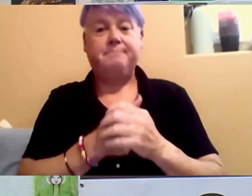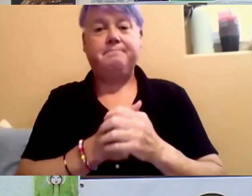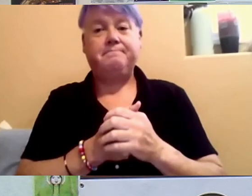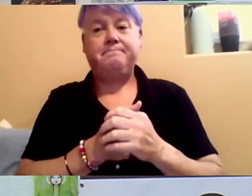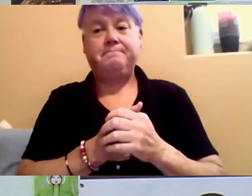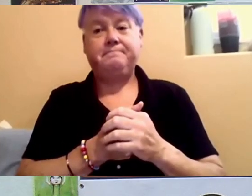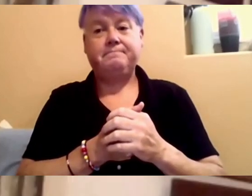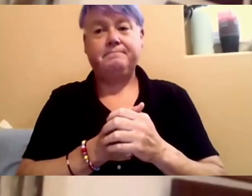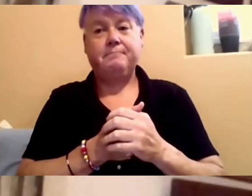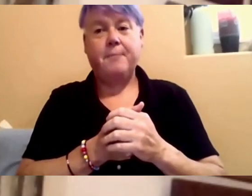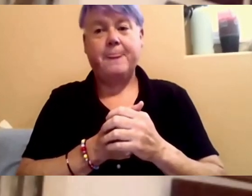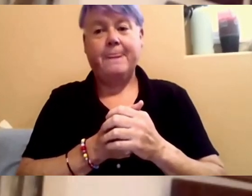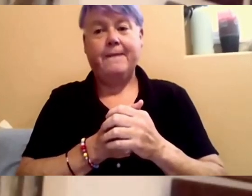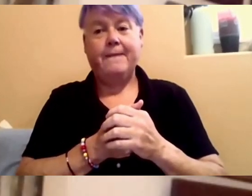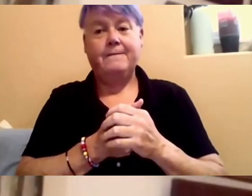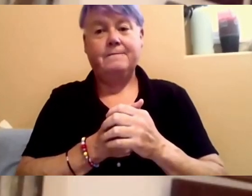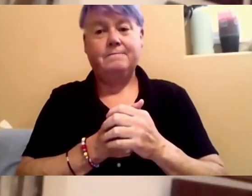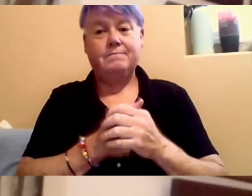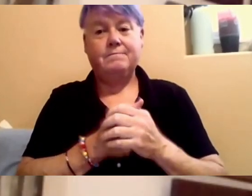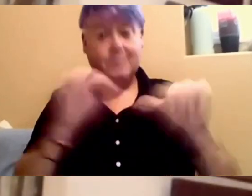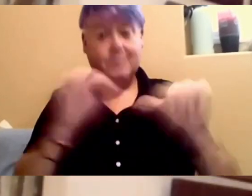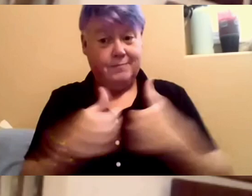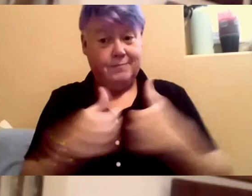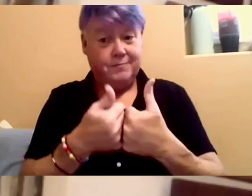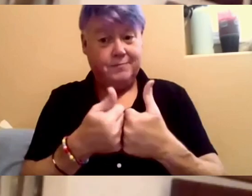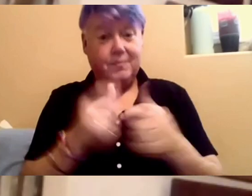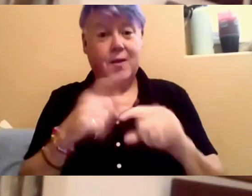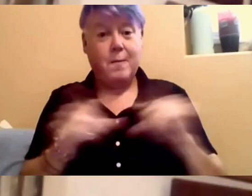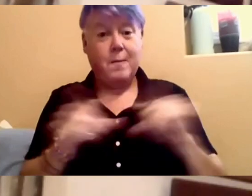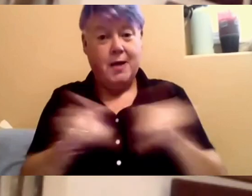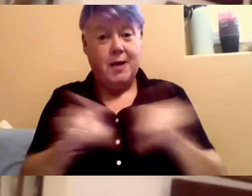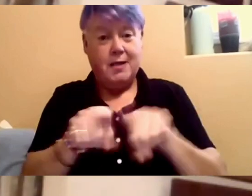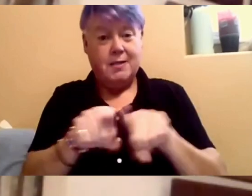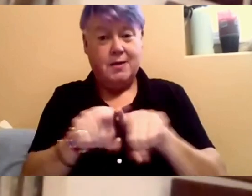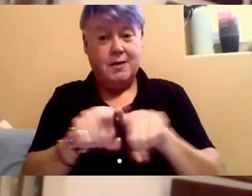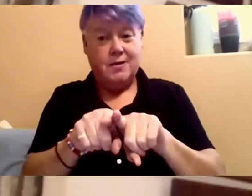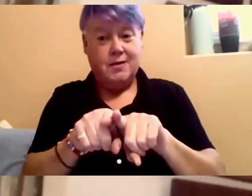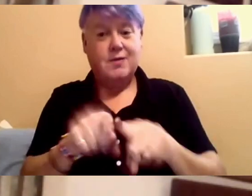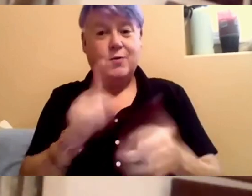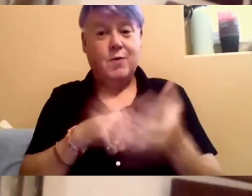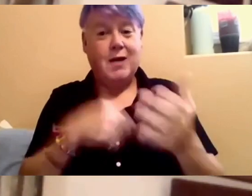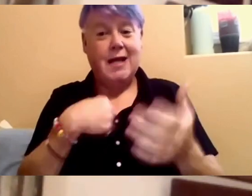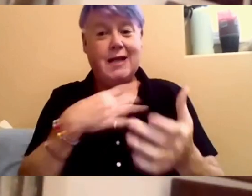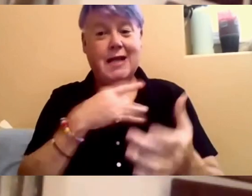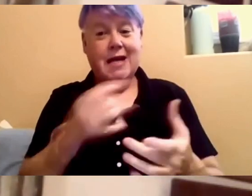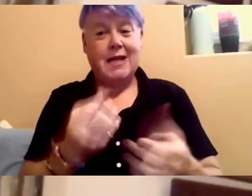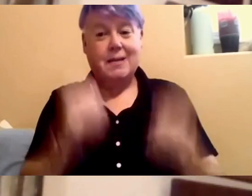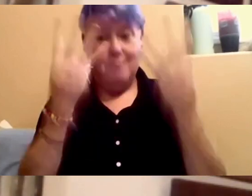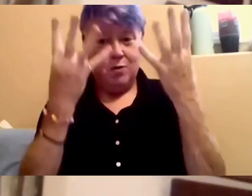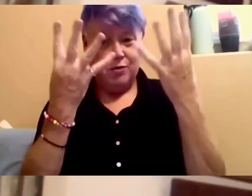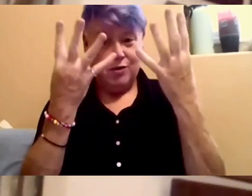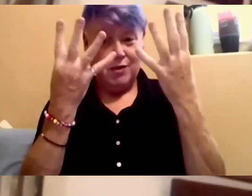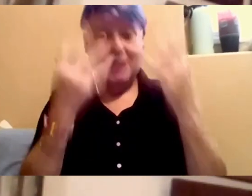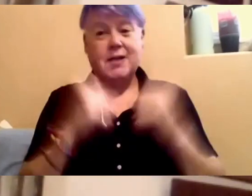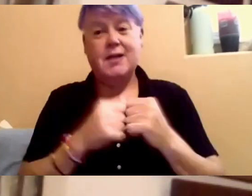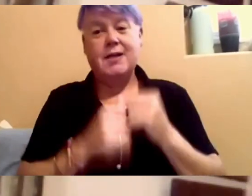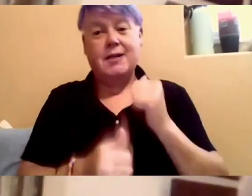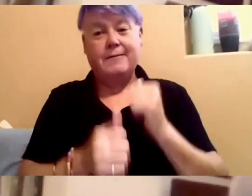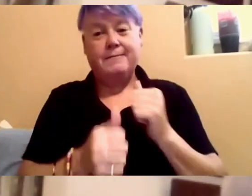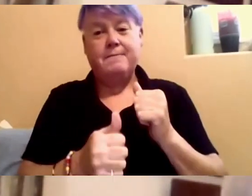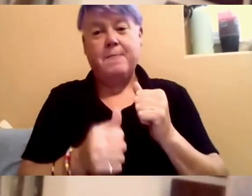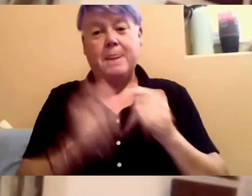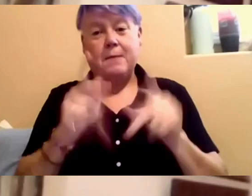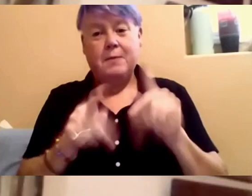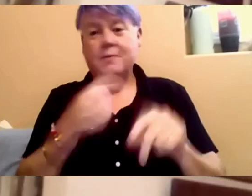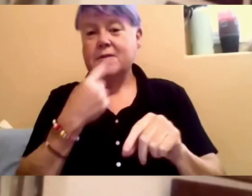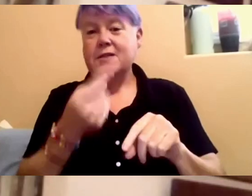characters. Well, it is a challenge, but it is also the bit that I enjoy the most. People say, but